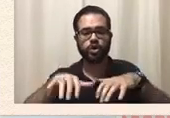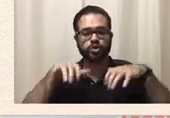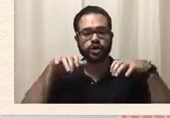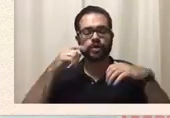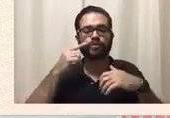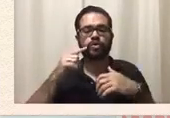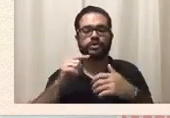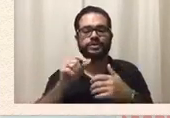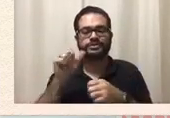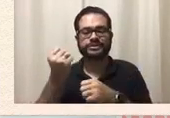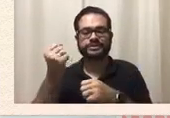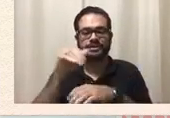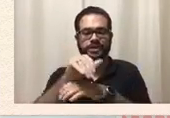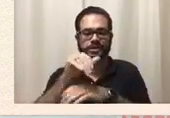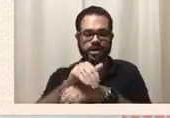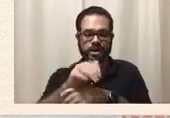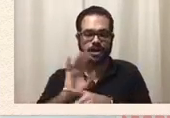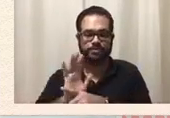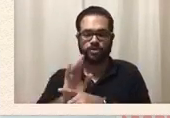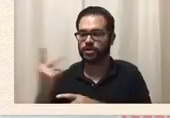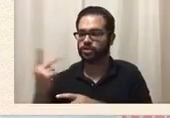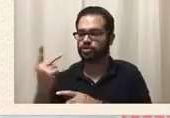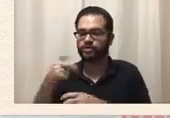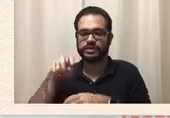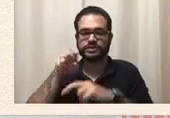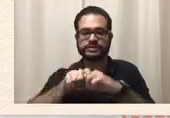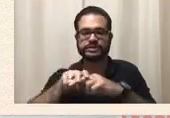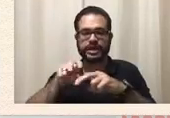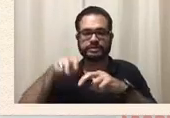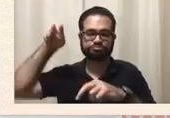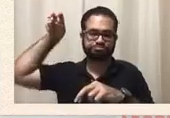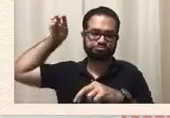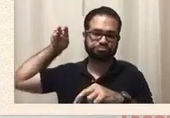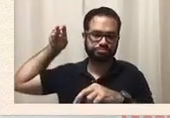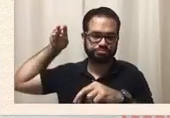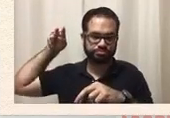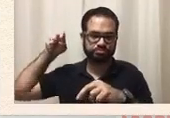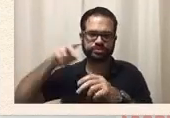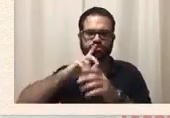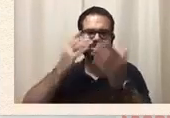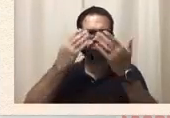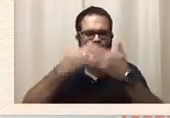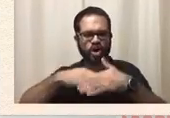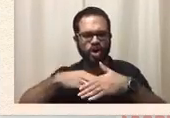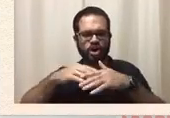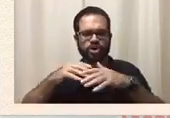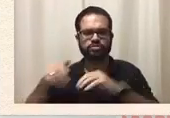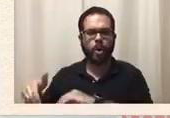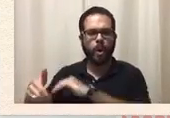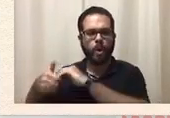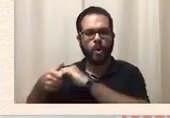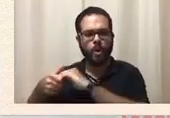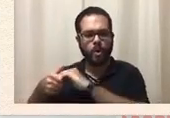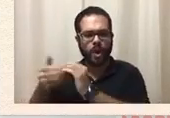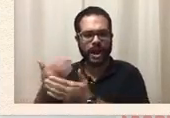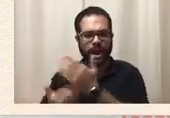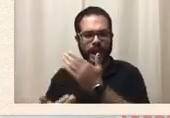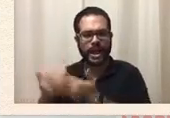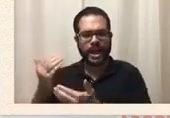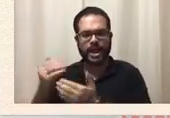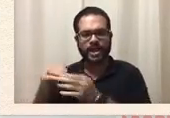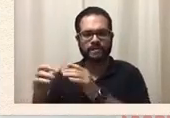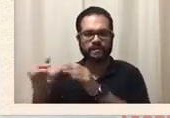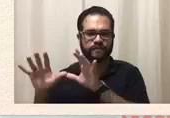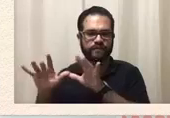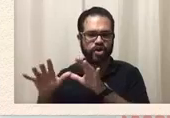and I sat in the back of the theater, dimly lit, holding hands and flirting without displaying too much